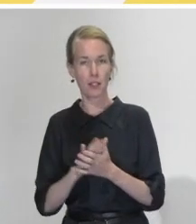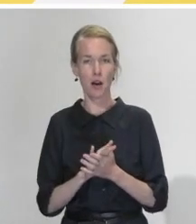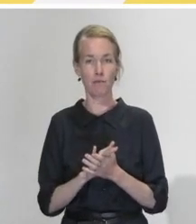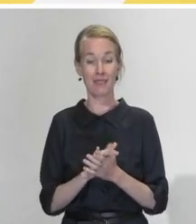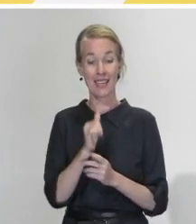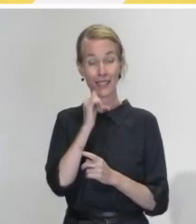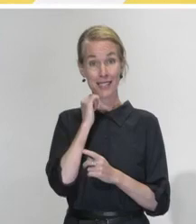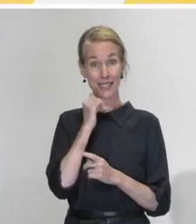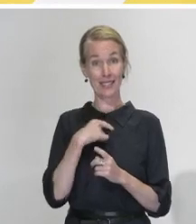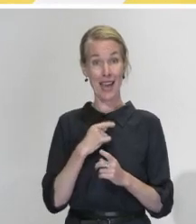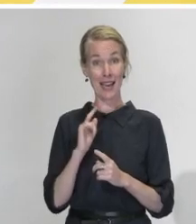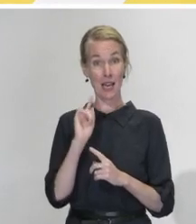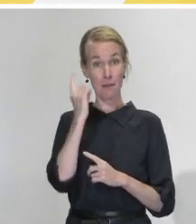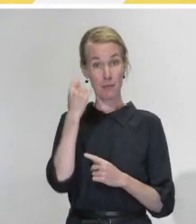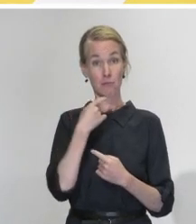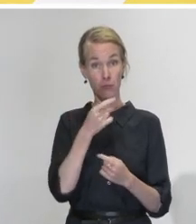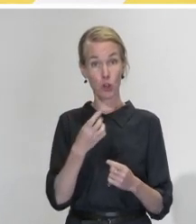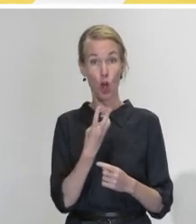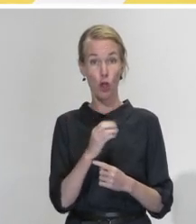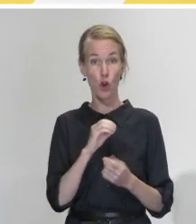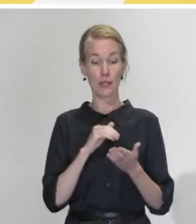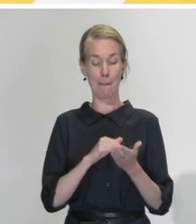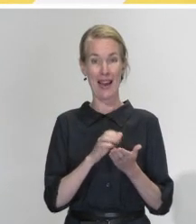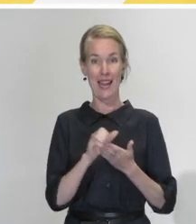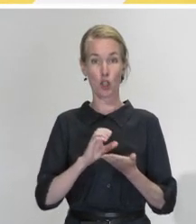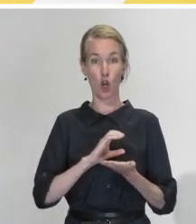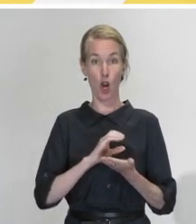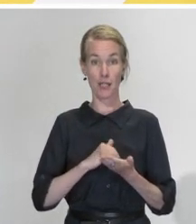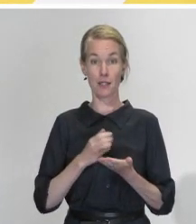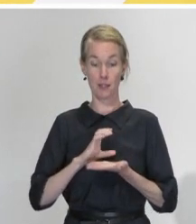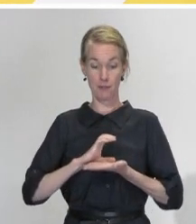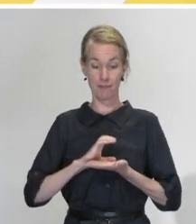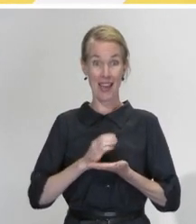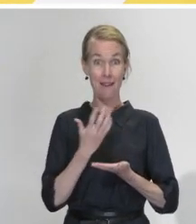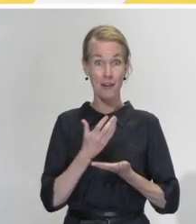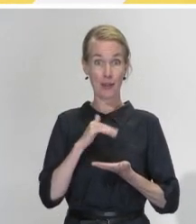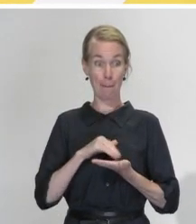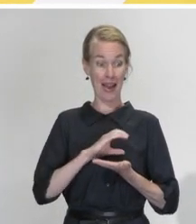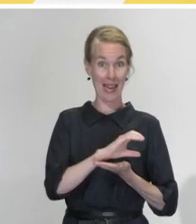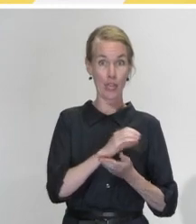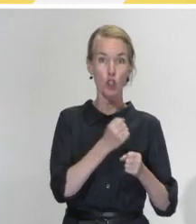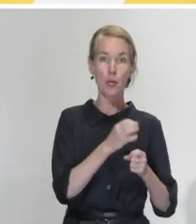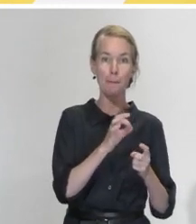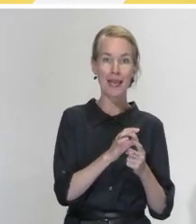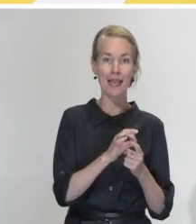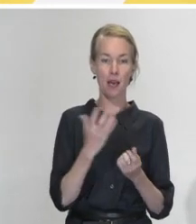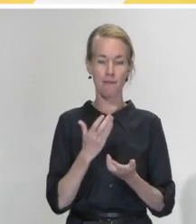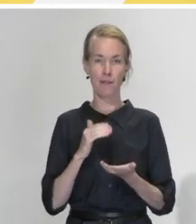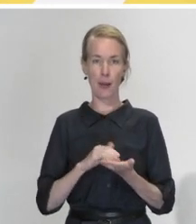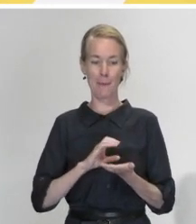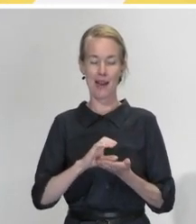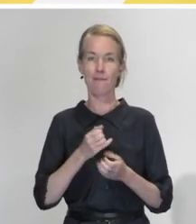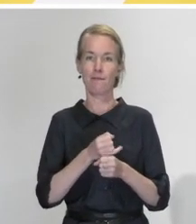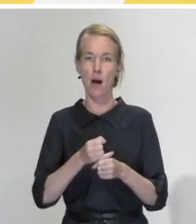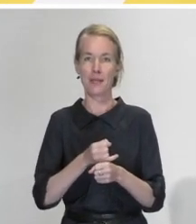million, of which $15 million is going into general practice and $15 million into pharmacy. So just to give you a feel for what